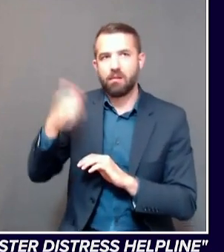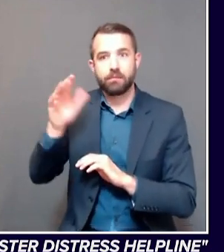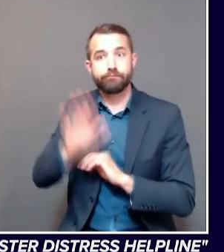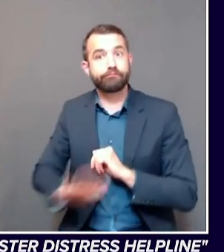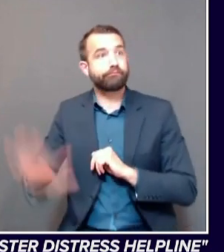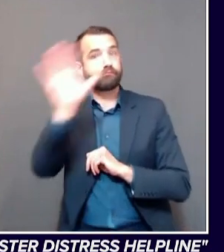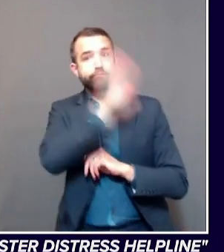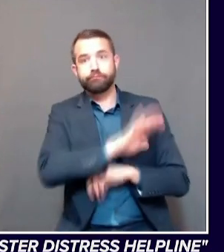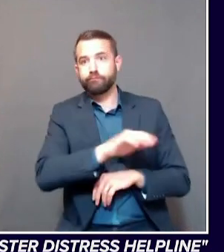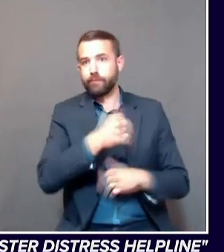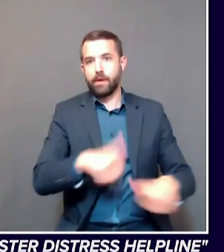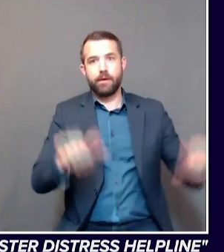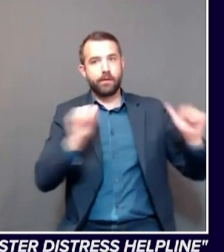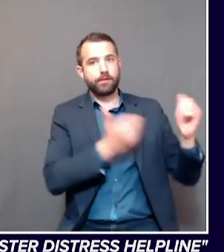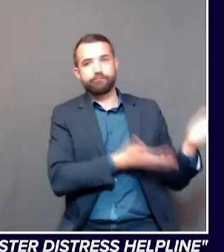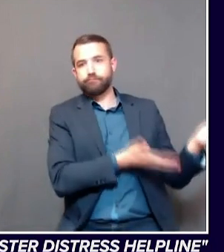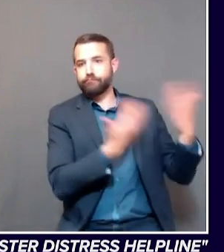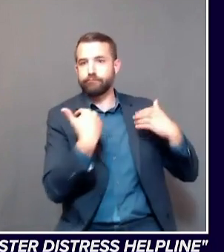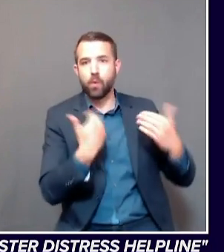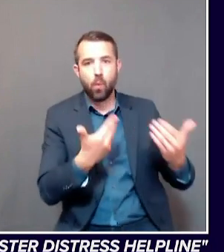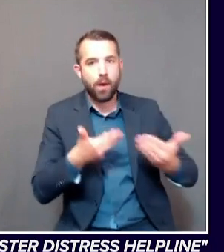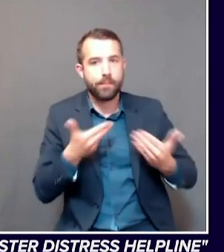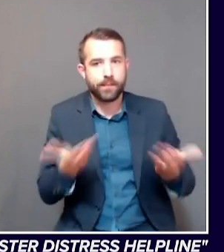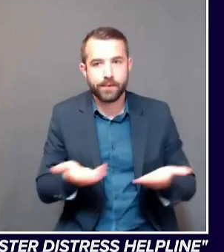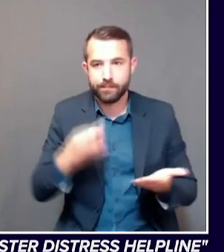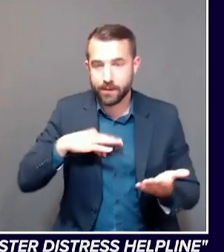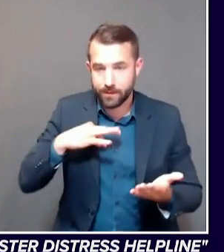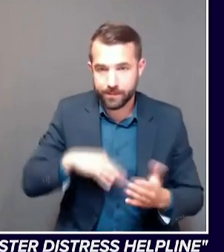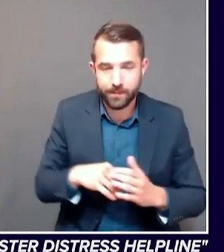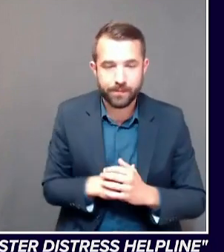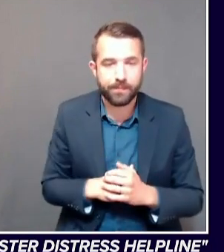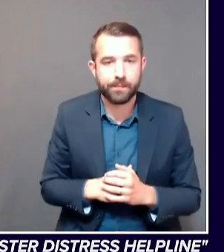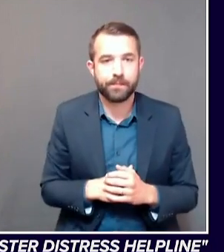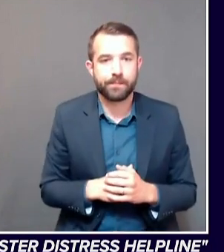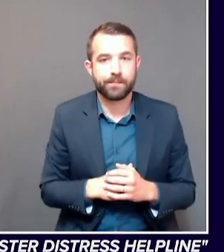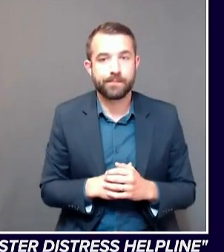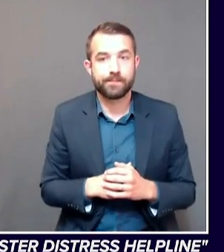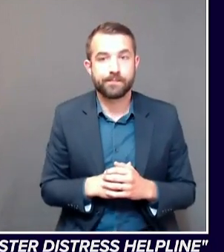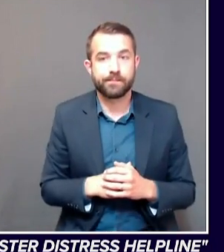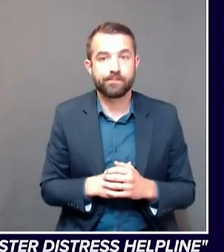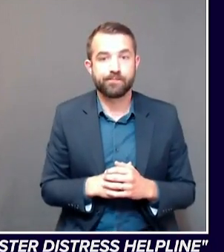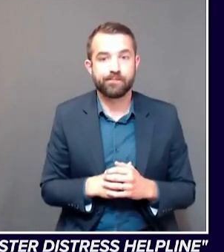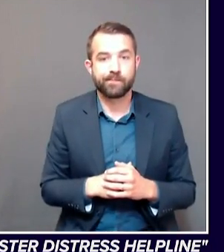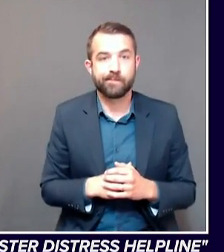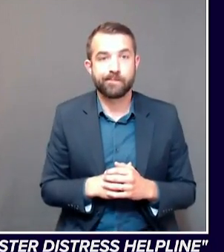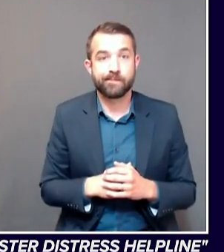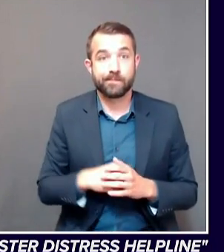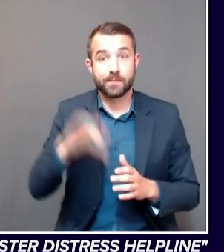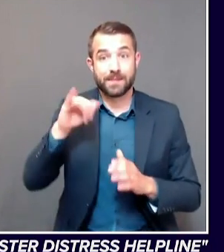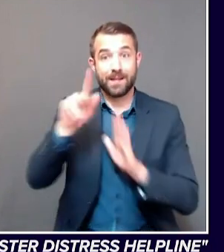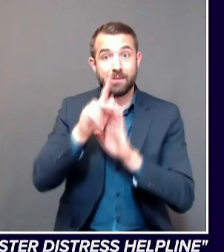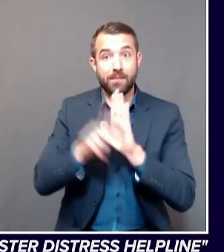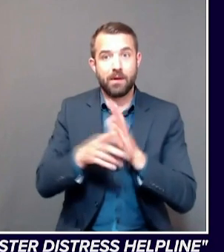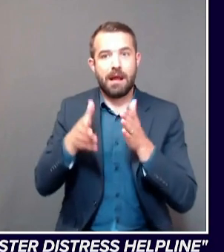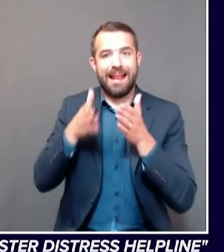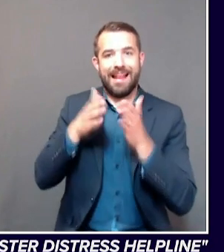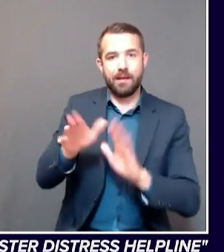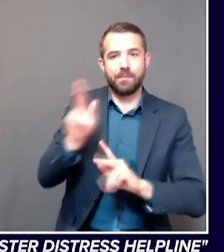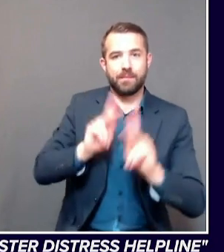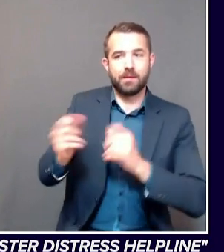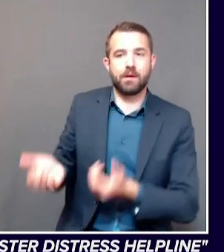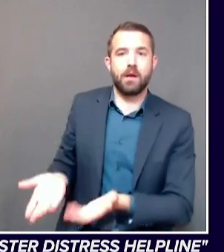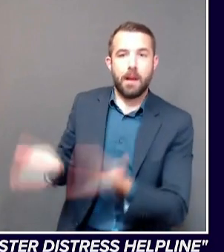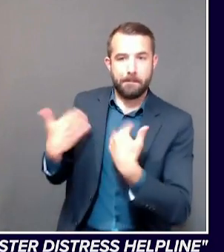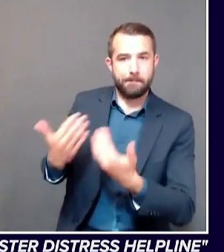test as an alternative to quarantine. So we're proud of this policy. We think it's going to allow people to come and safely vacation in